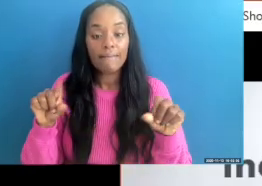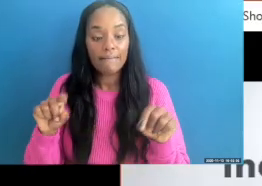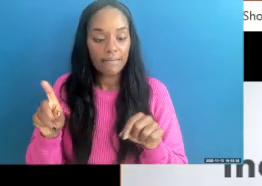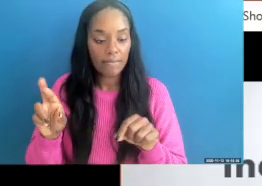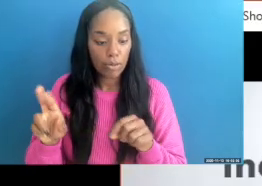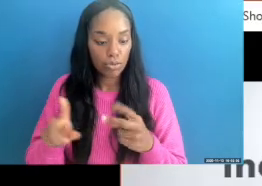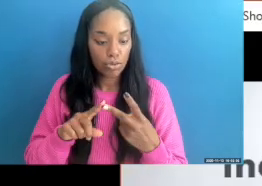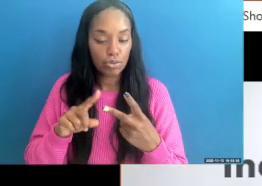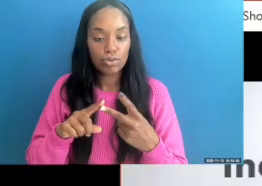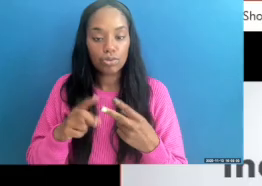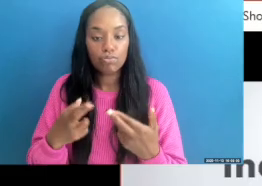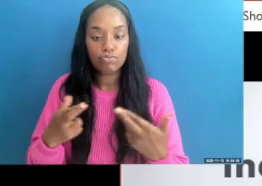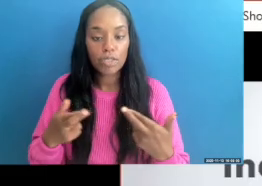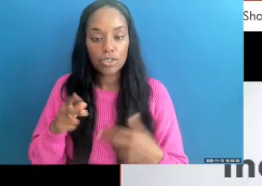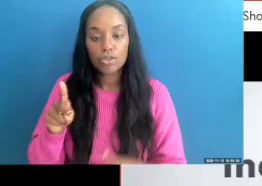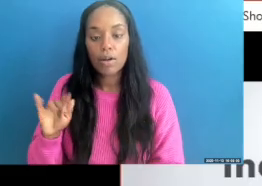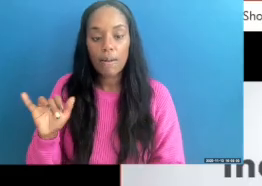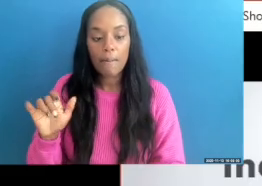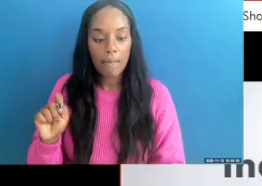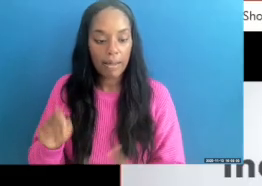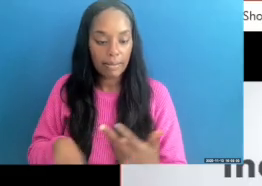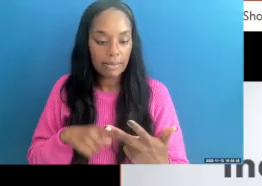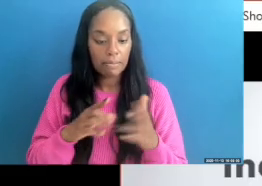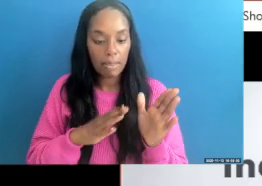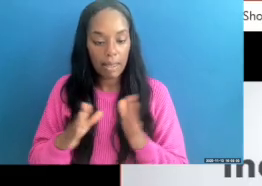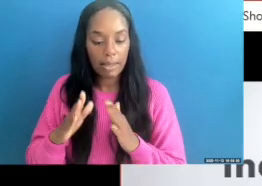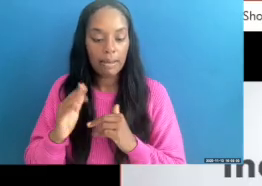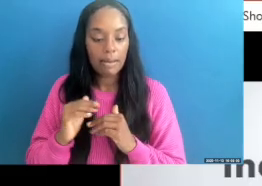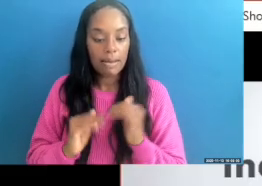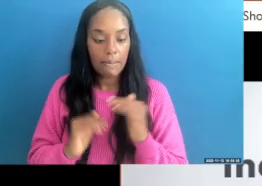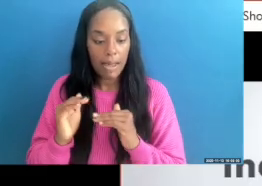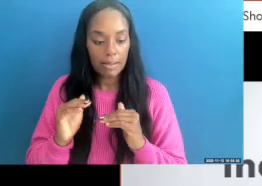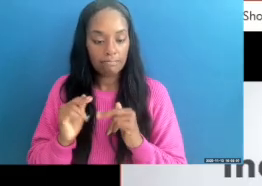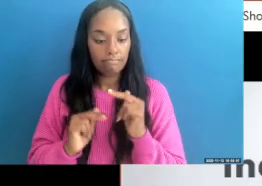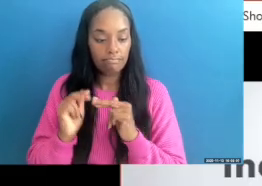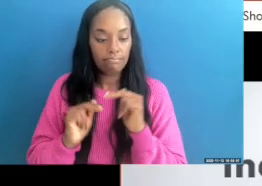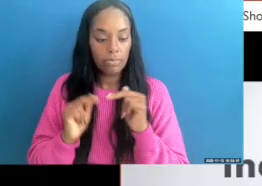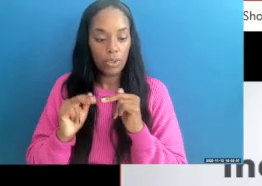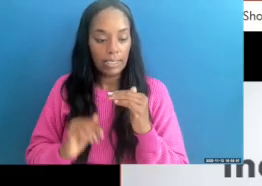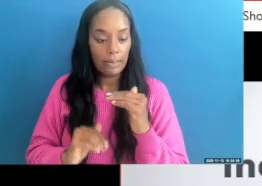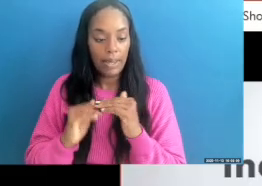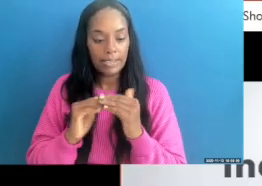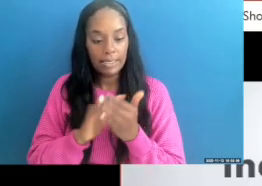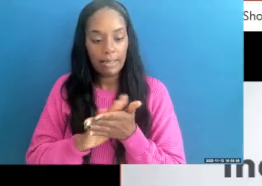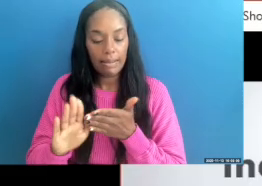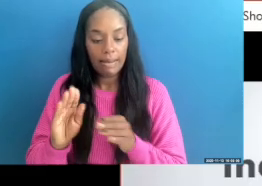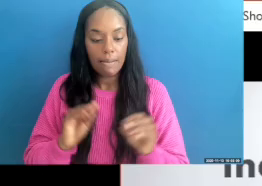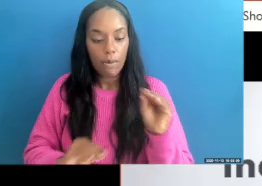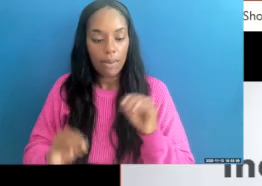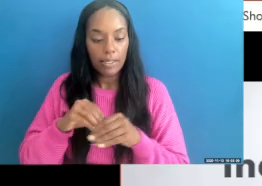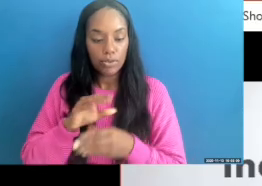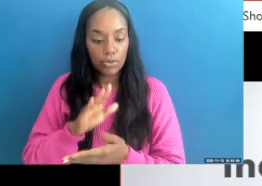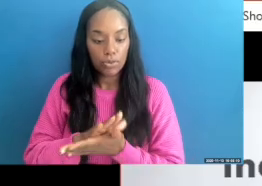regional pilots, planning and capacity building grants, Clean Mobility in Schools, and the Sustainable Transportation